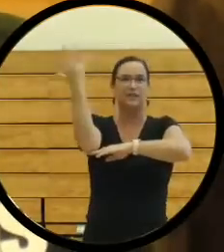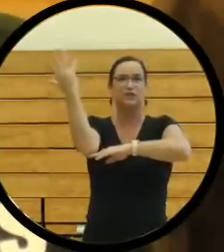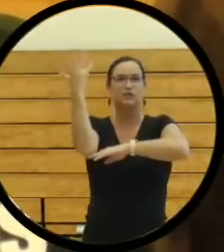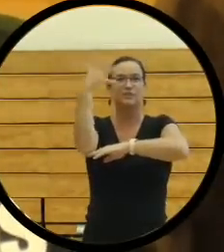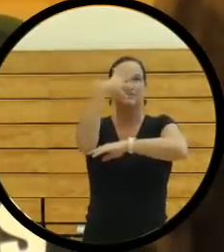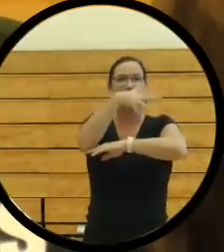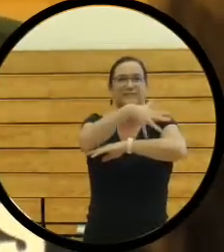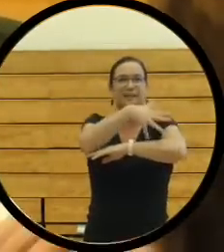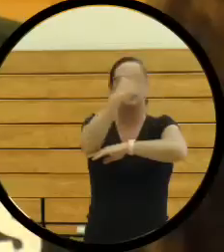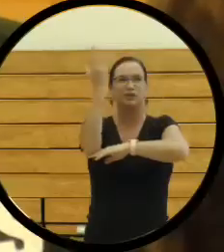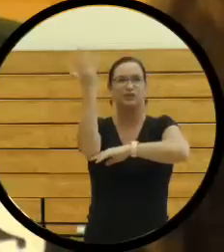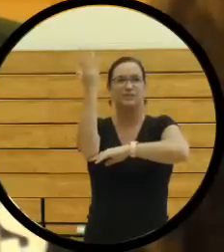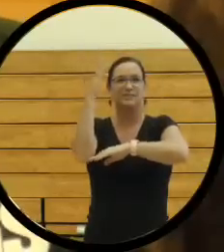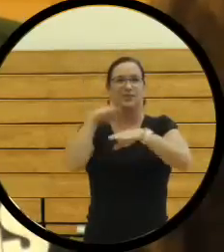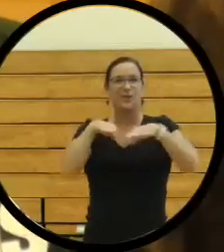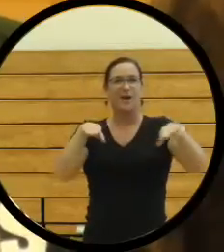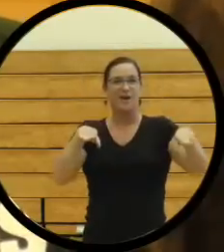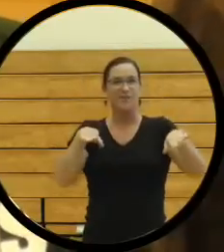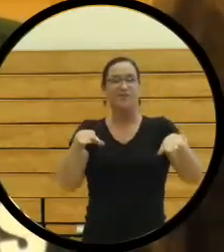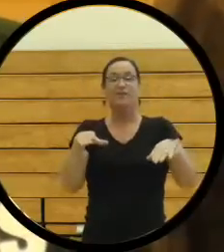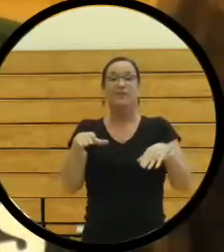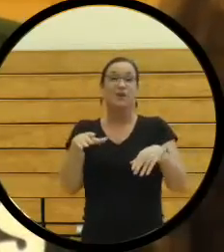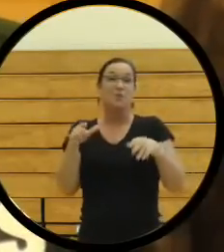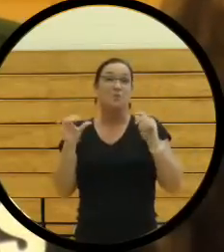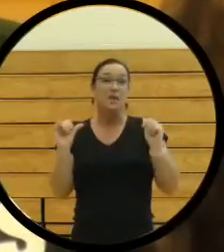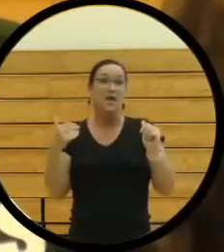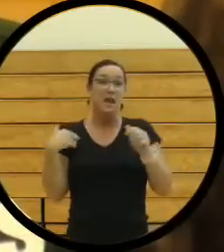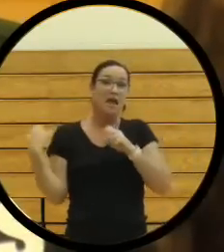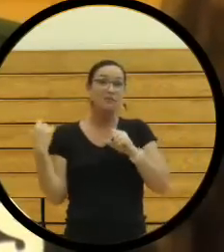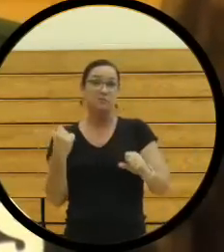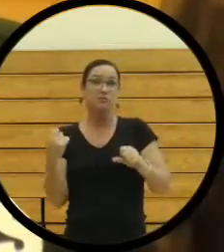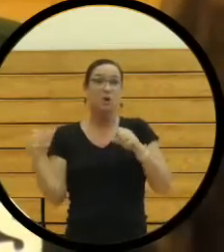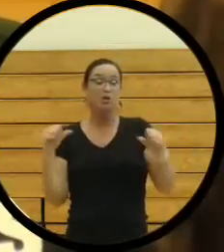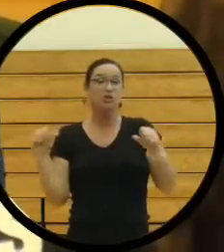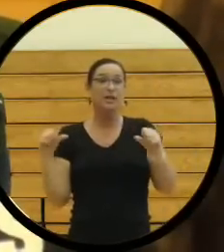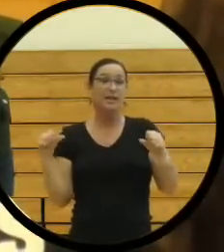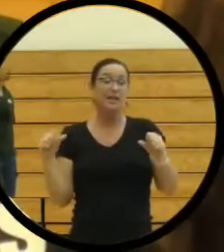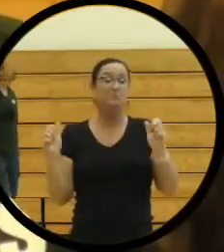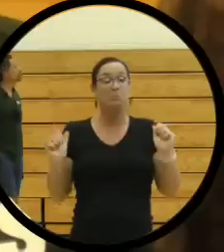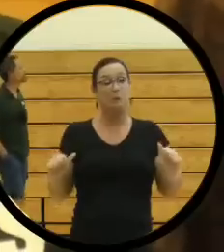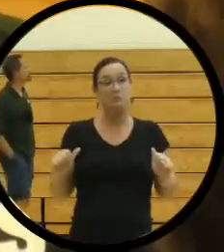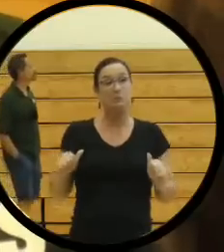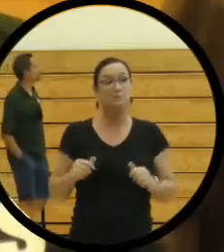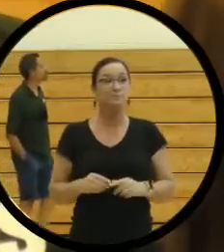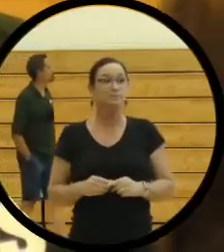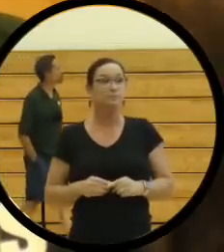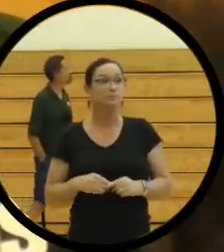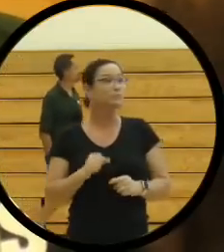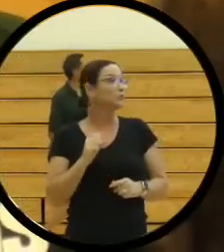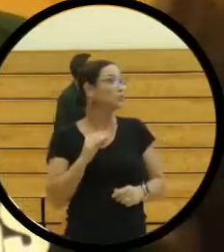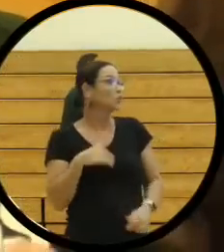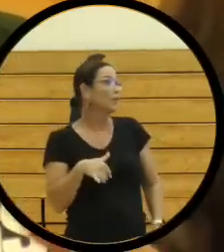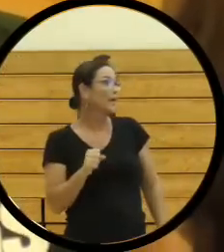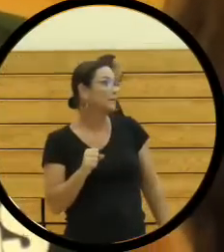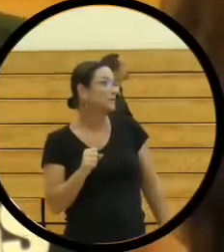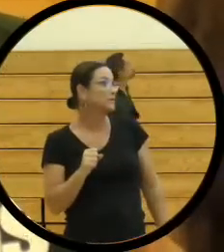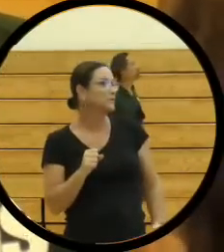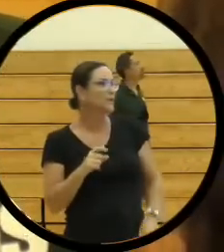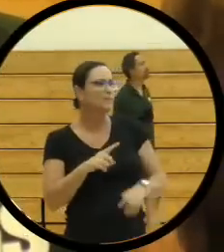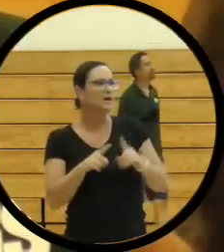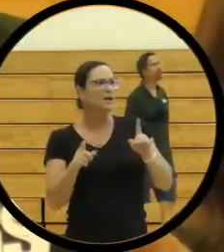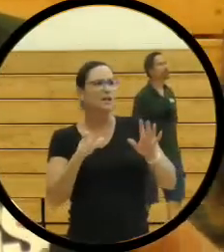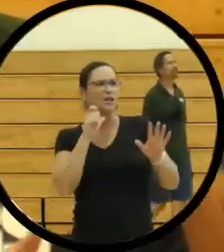shaking of the earthquake. So, you know, we can get very strong shaking. It's potential here. So, yes. The jello. But not